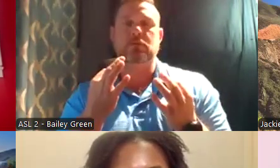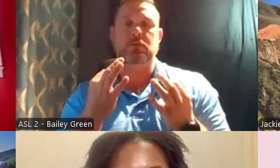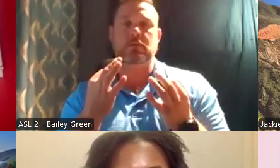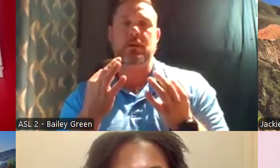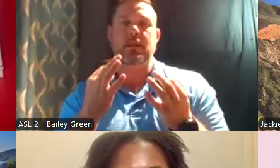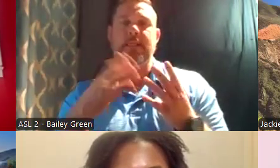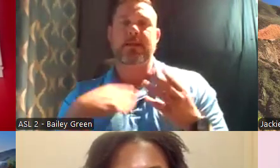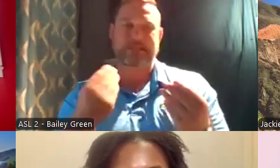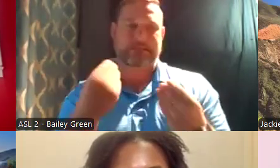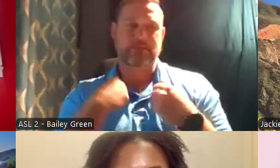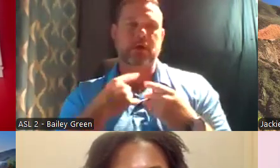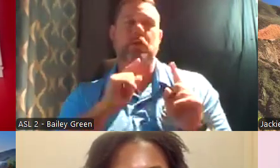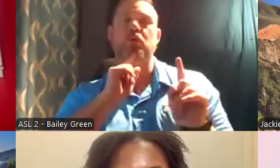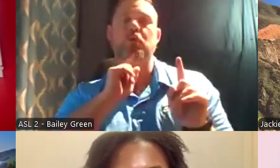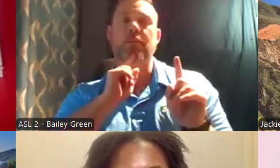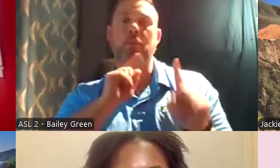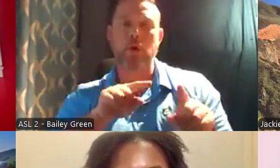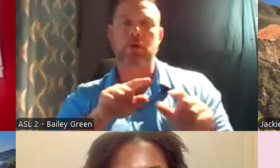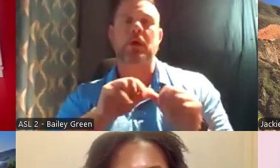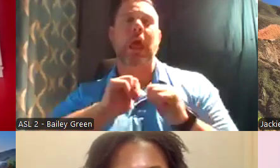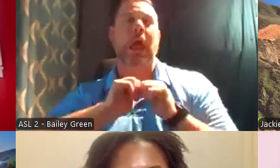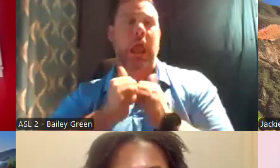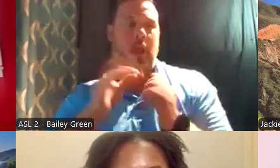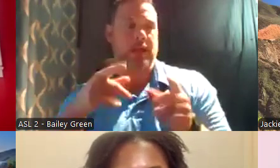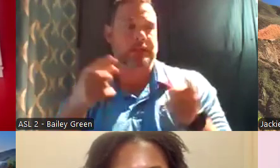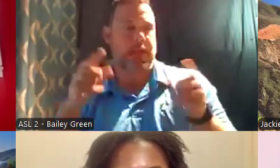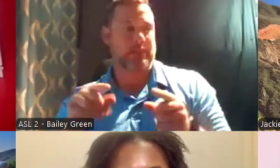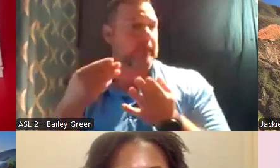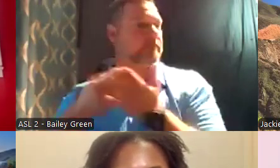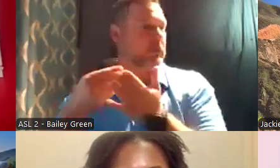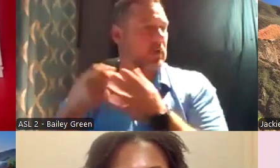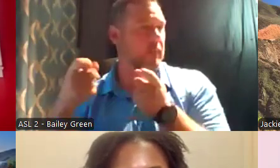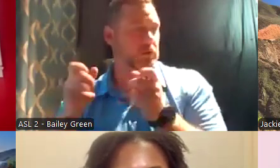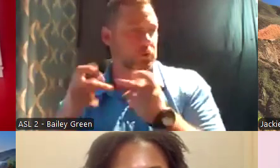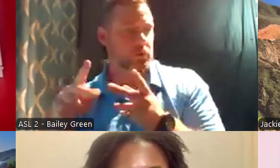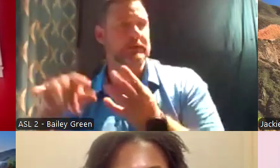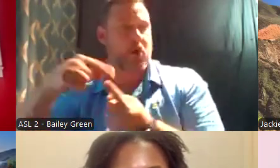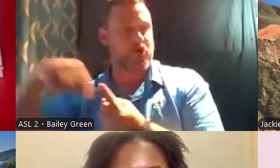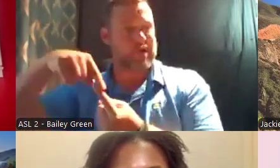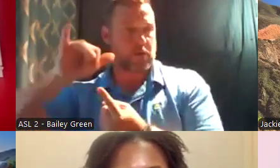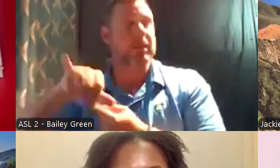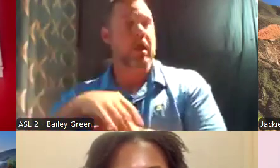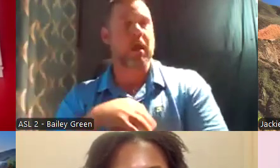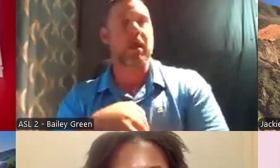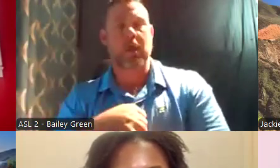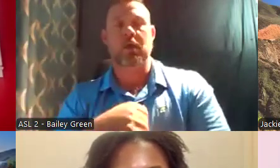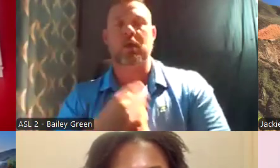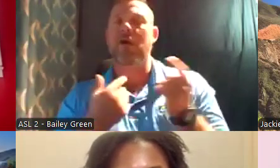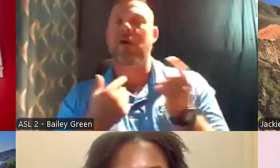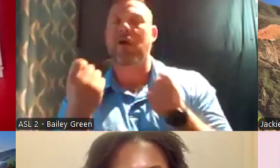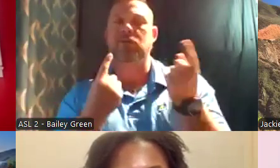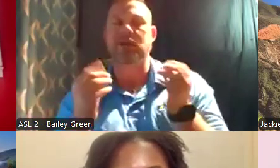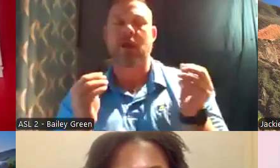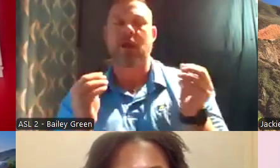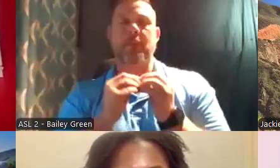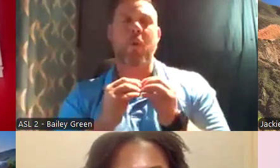been giving us a report on how that's happening, on the funding opportunities that are happening around that, so that we can all understand